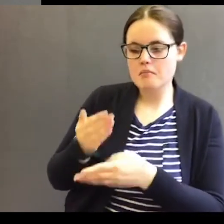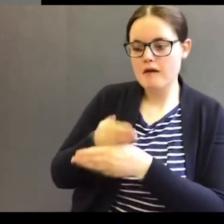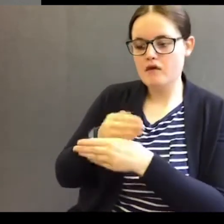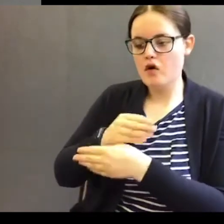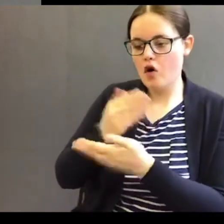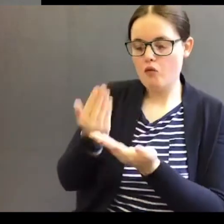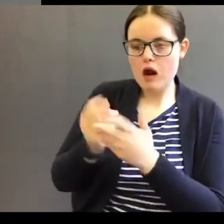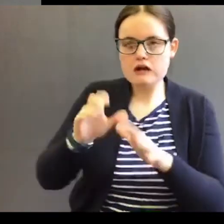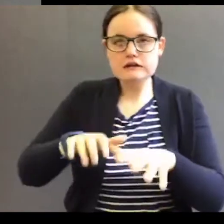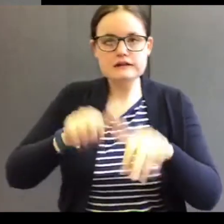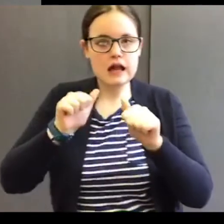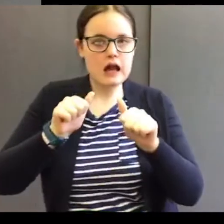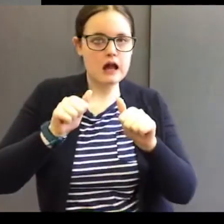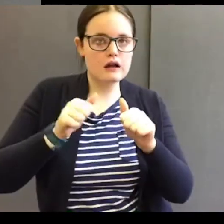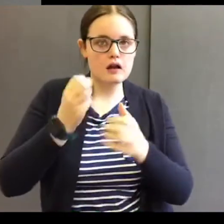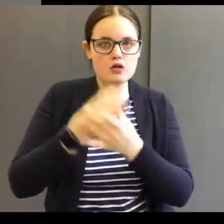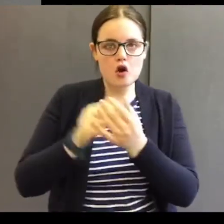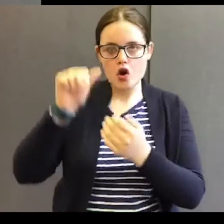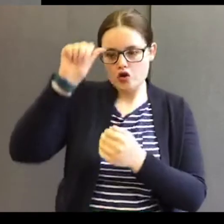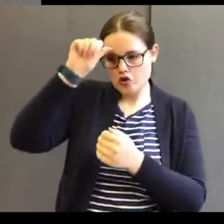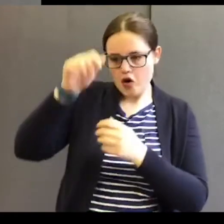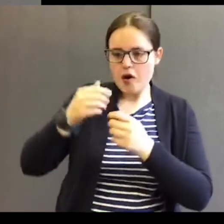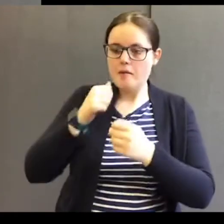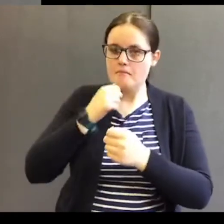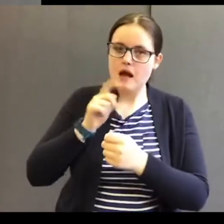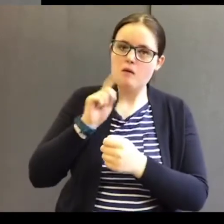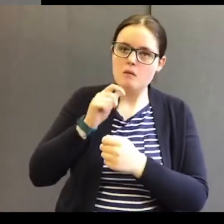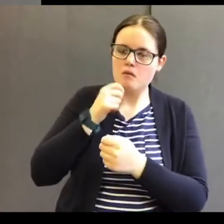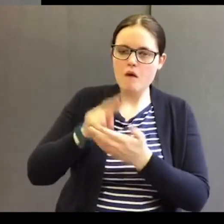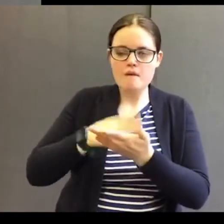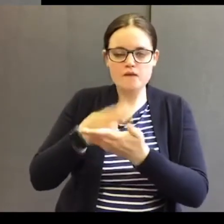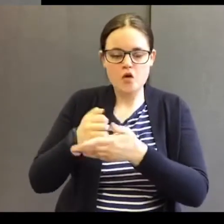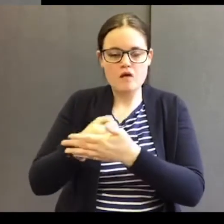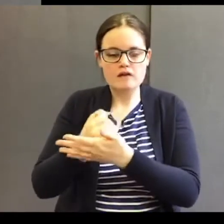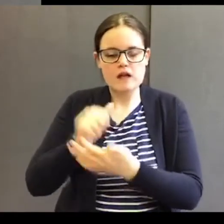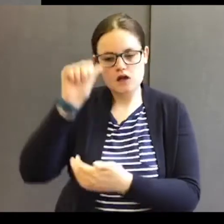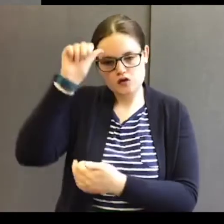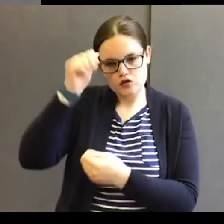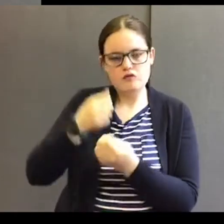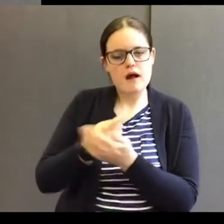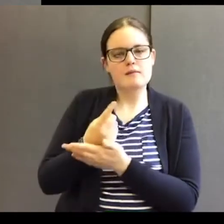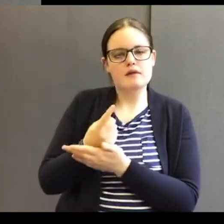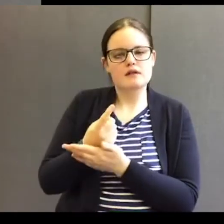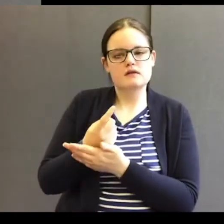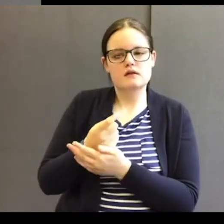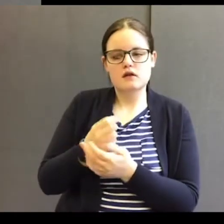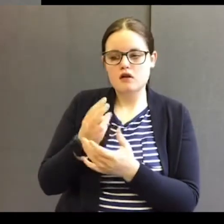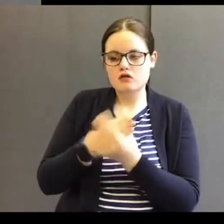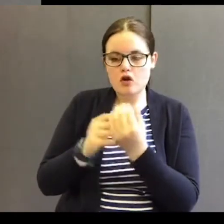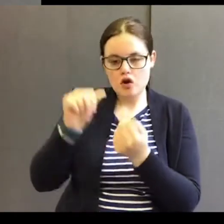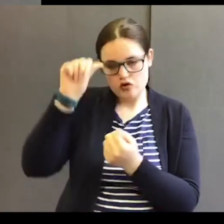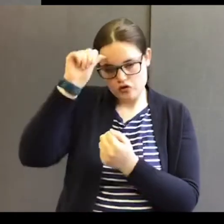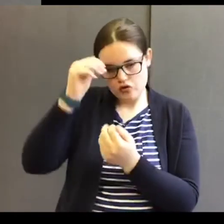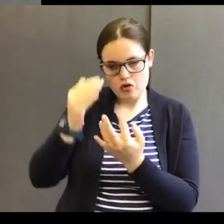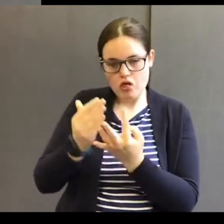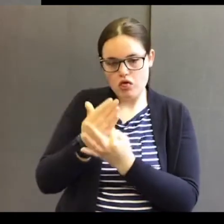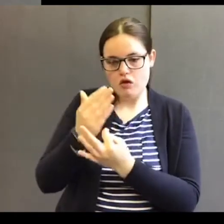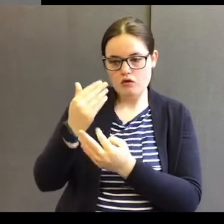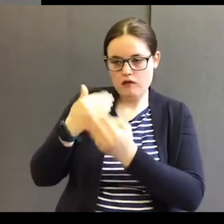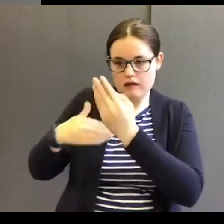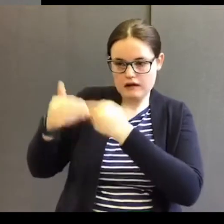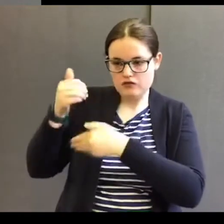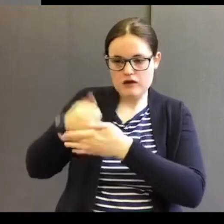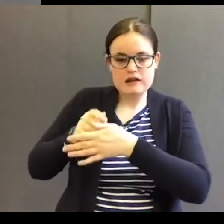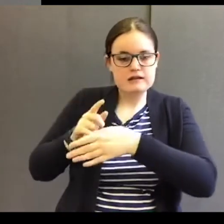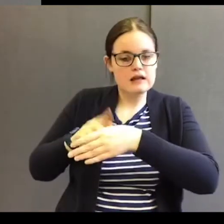the creation of the world. He knew that men and women would fall into sin. He knew that through the history